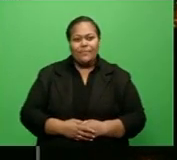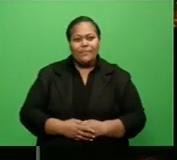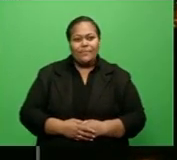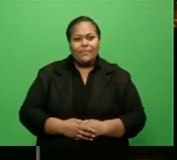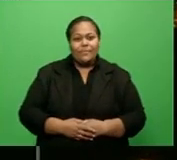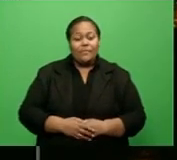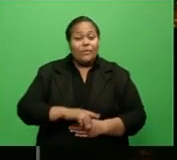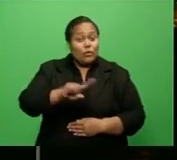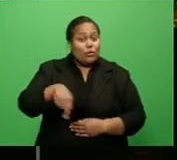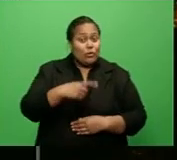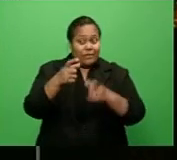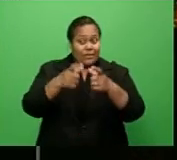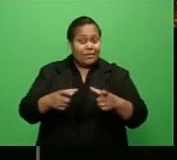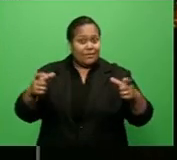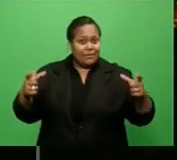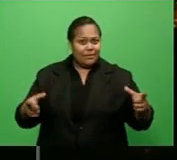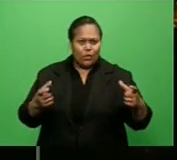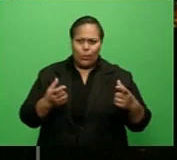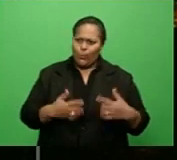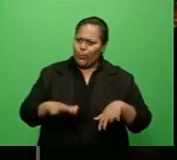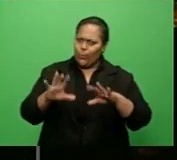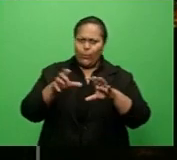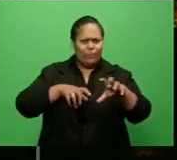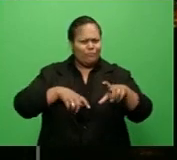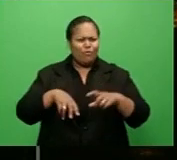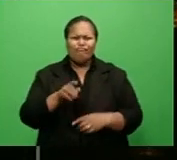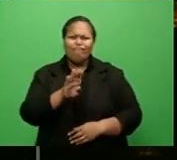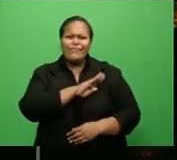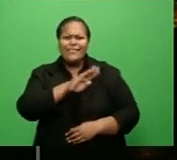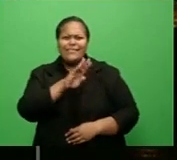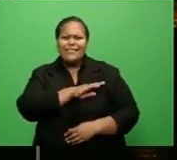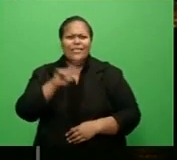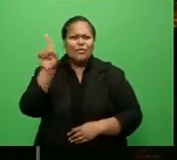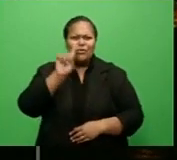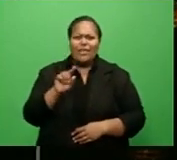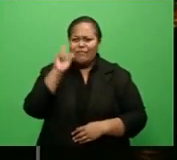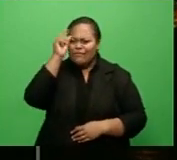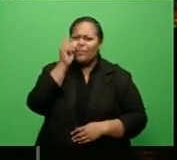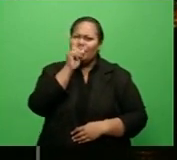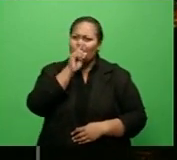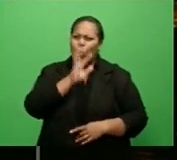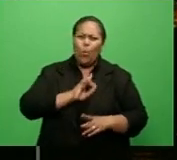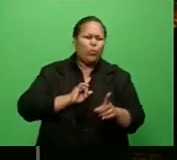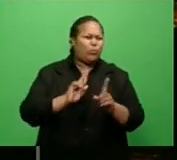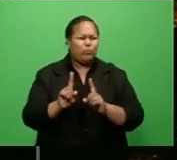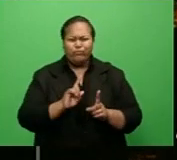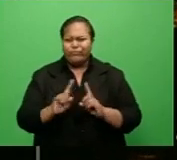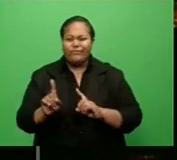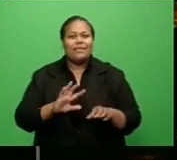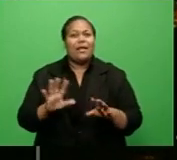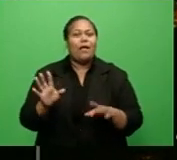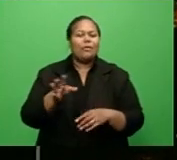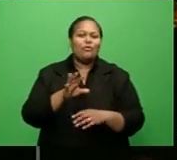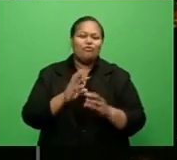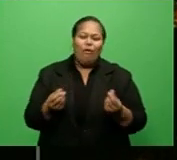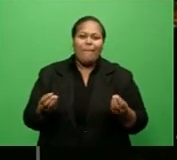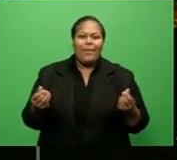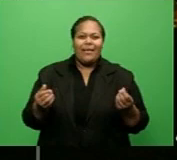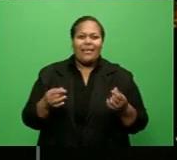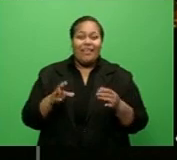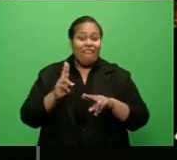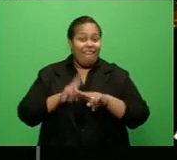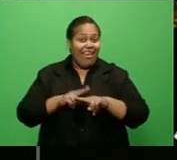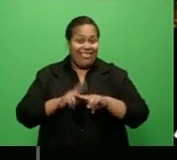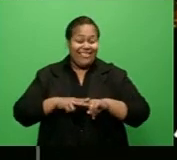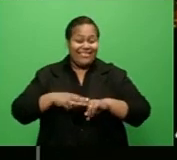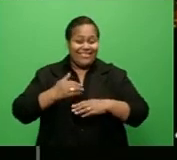City was a hive of activity today as Fijians rushed to do last-minute shopping for Father's Day celebrations. Footwear, jewellery